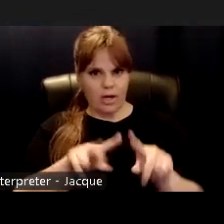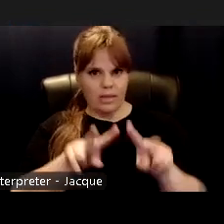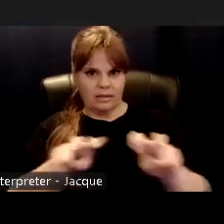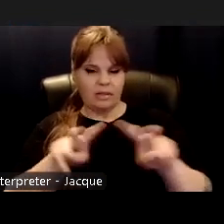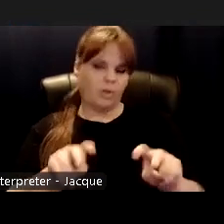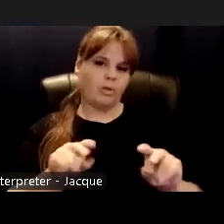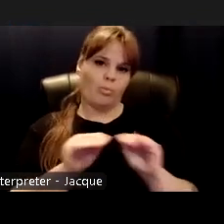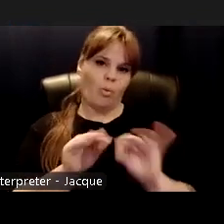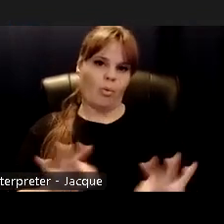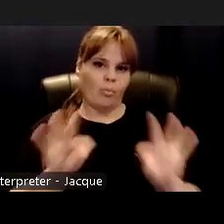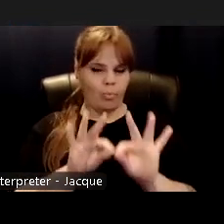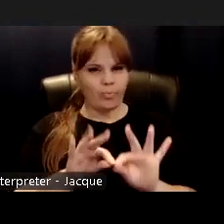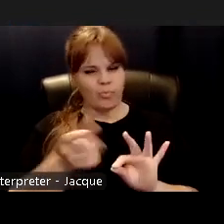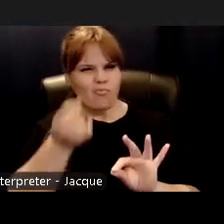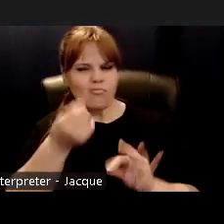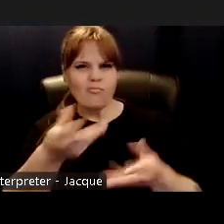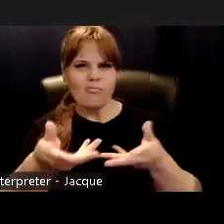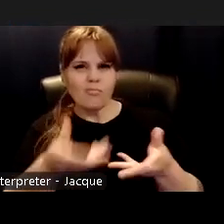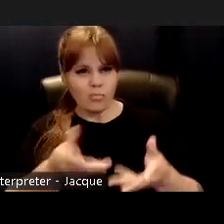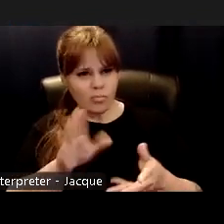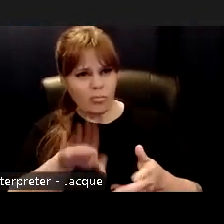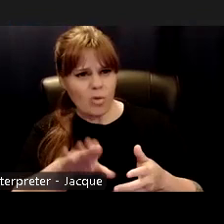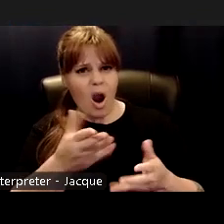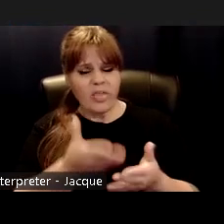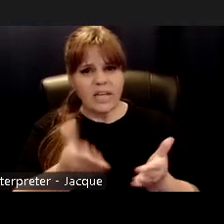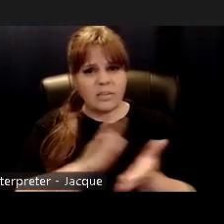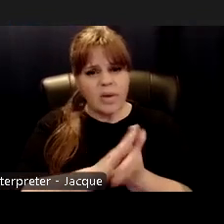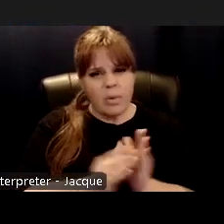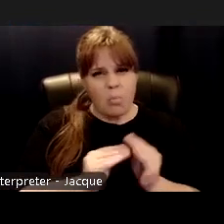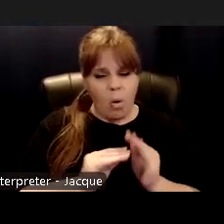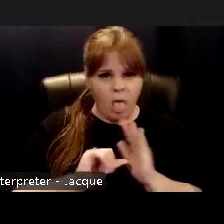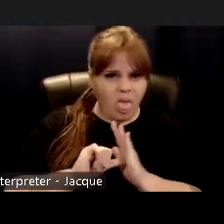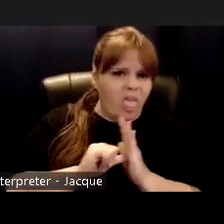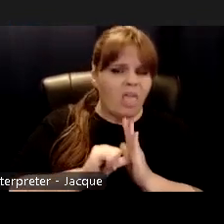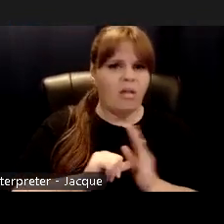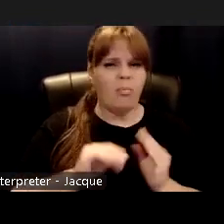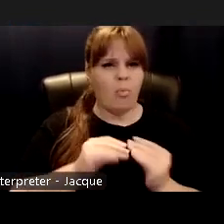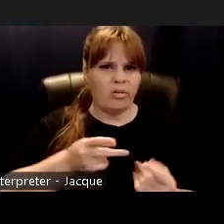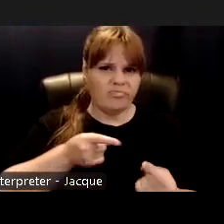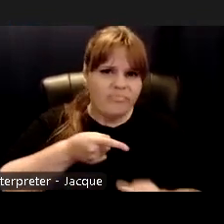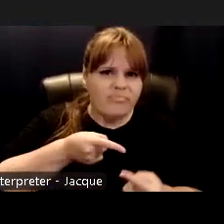And like I say, are things becoming more accentuated or more difficult than they were before?